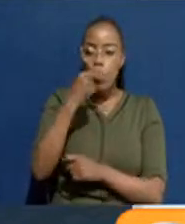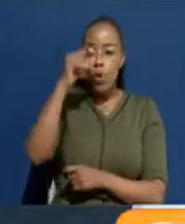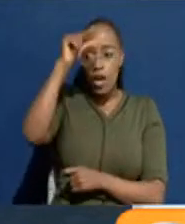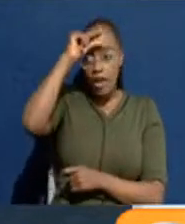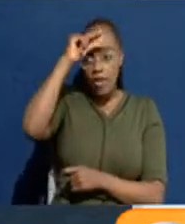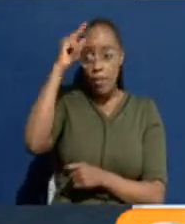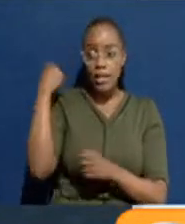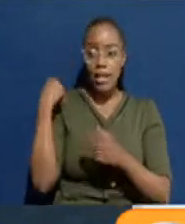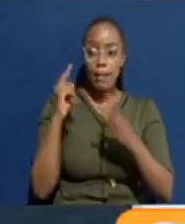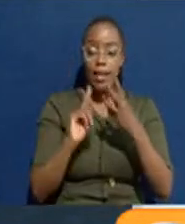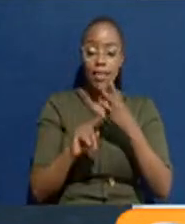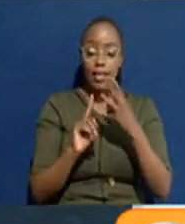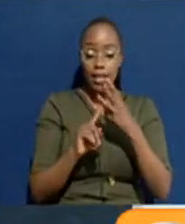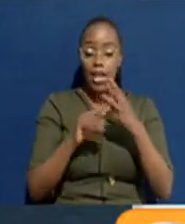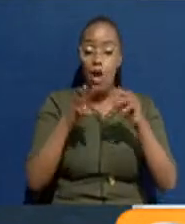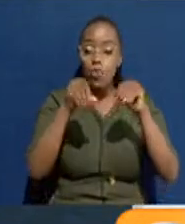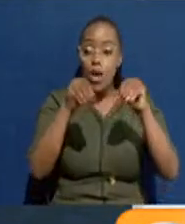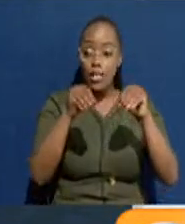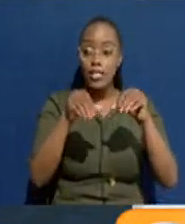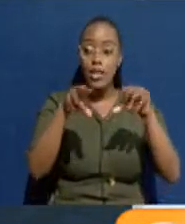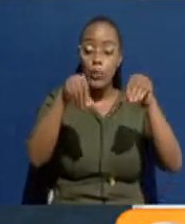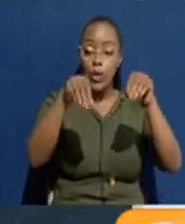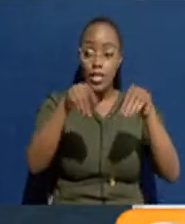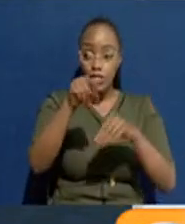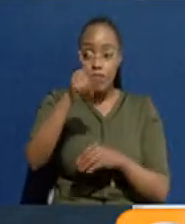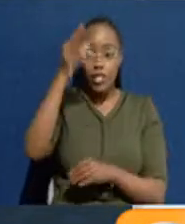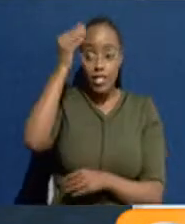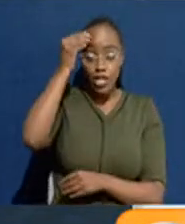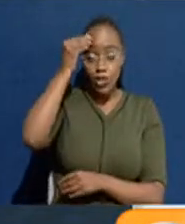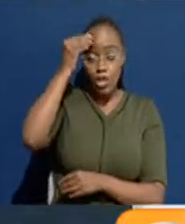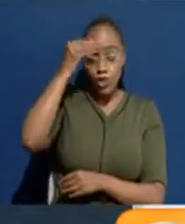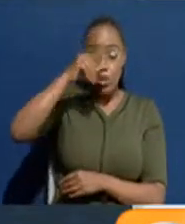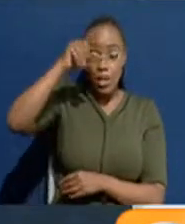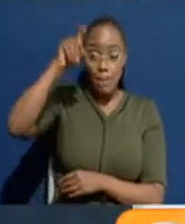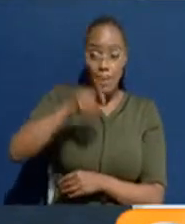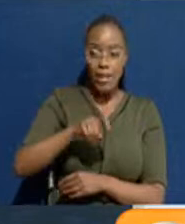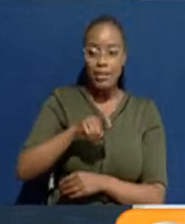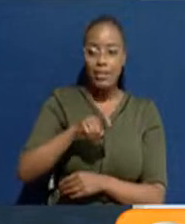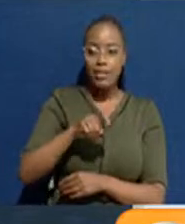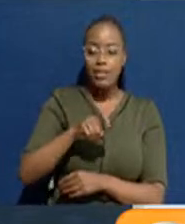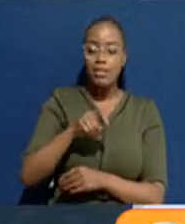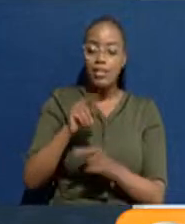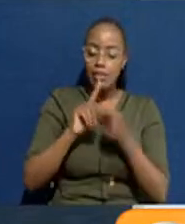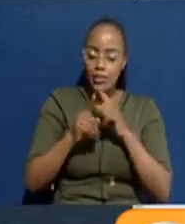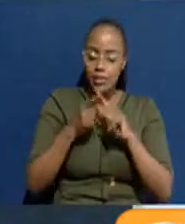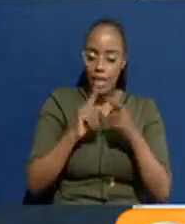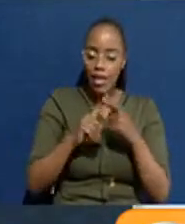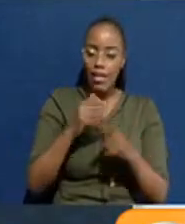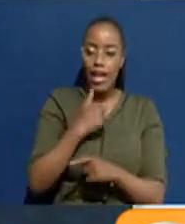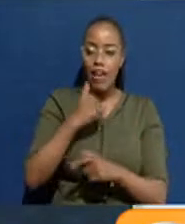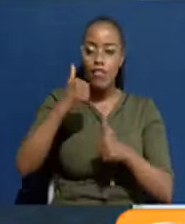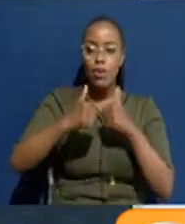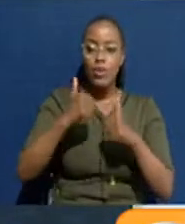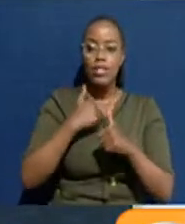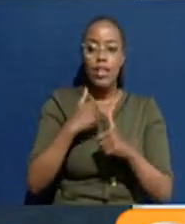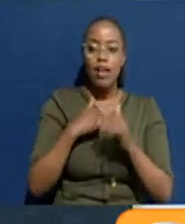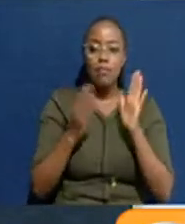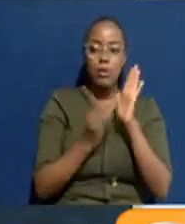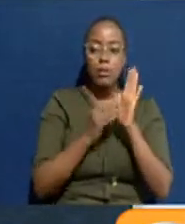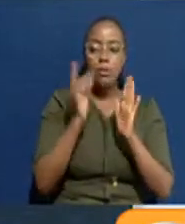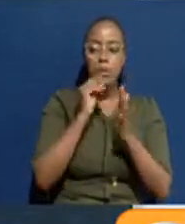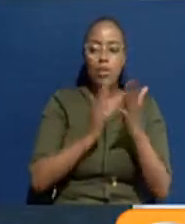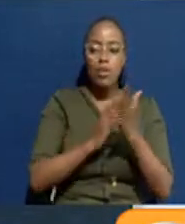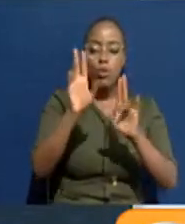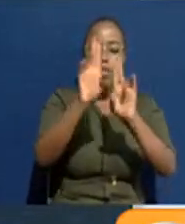Number three is quality. That the quality of this education must be to the standards that are anticipated by